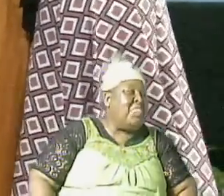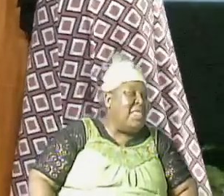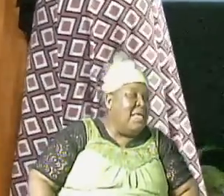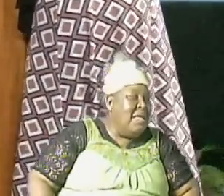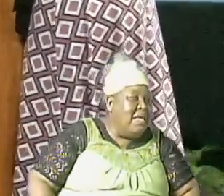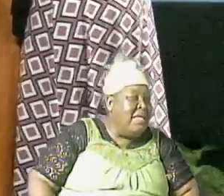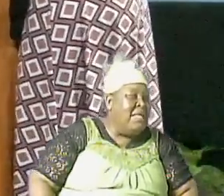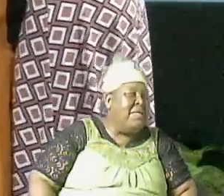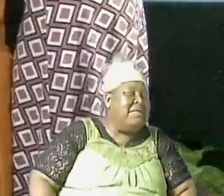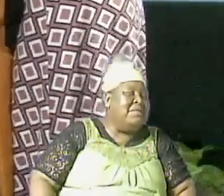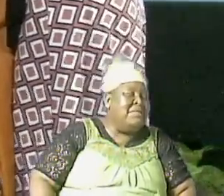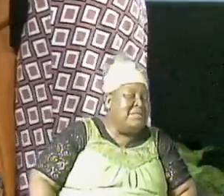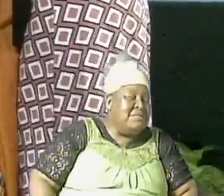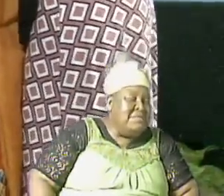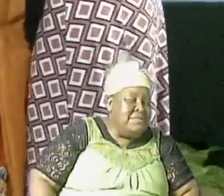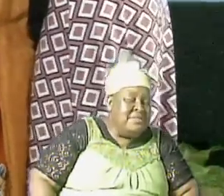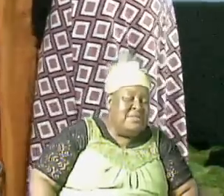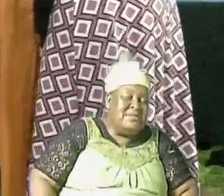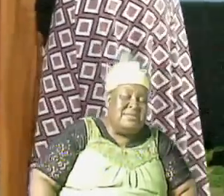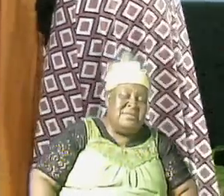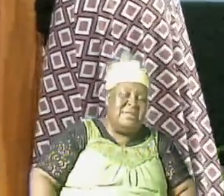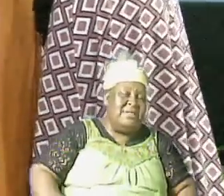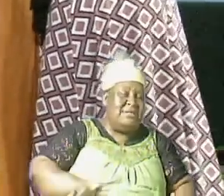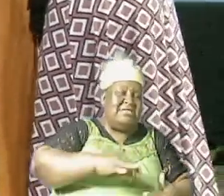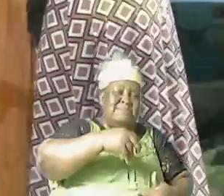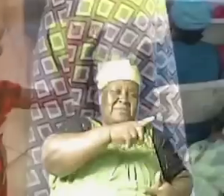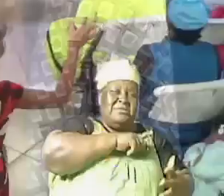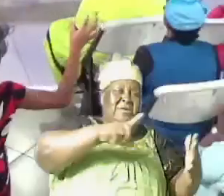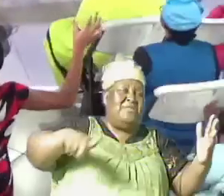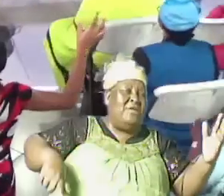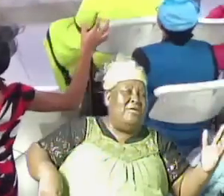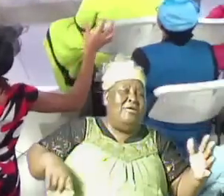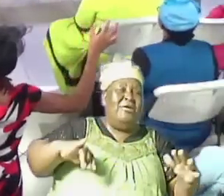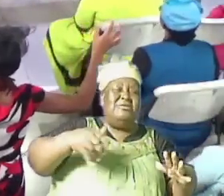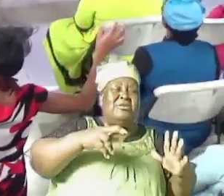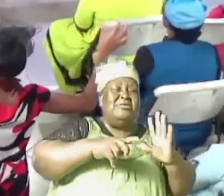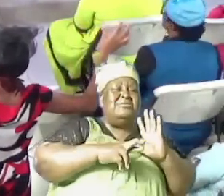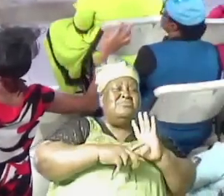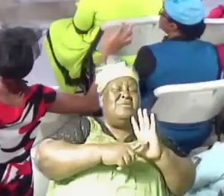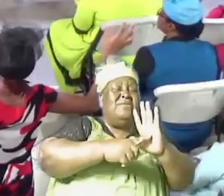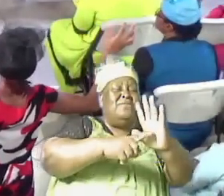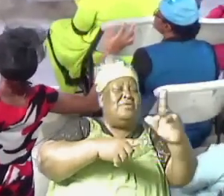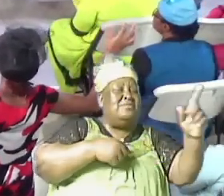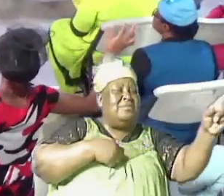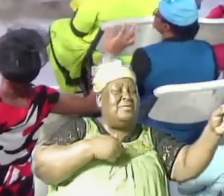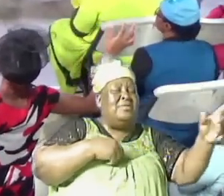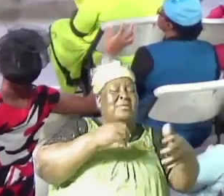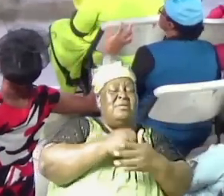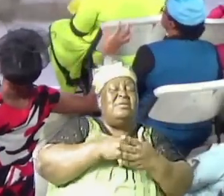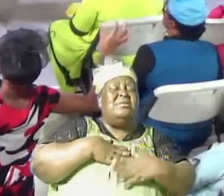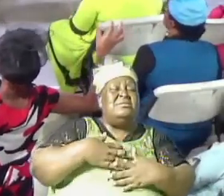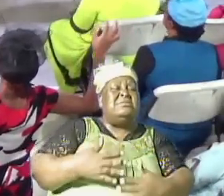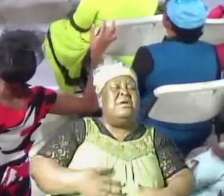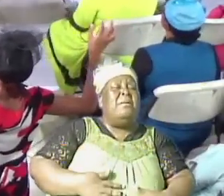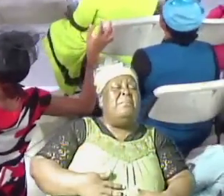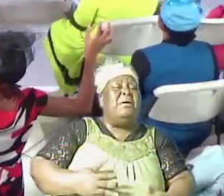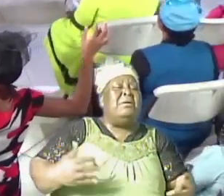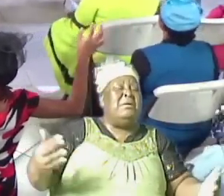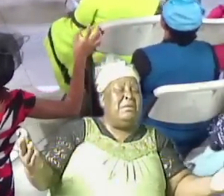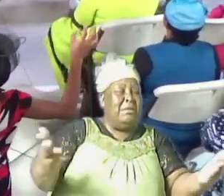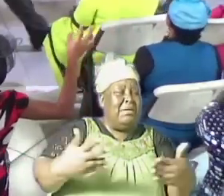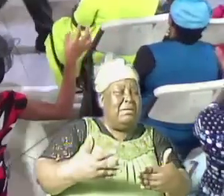One minute, Mr. Musician. The Spirit of the Lord does reveal to me that there's somebody in this